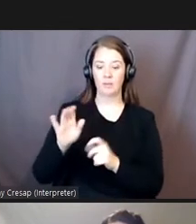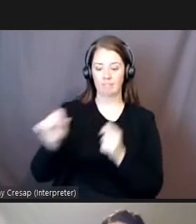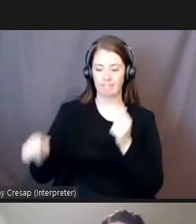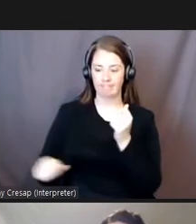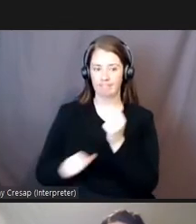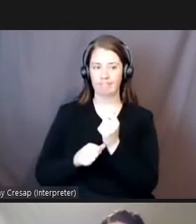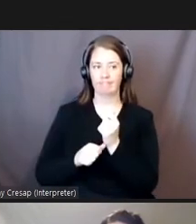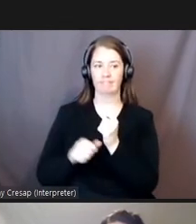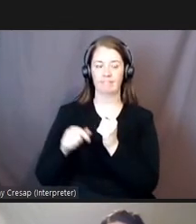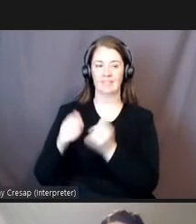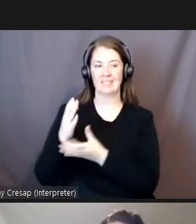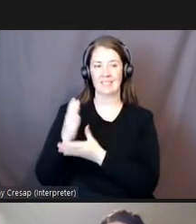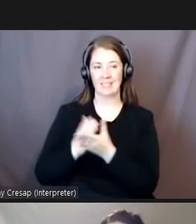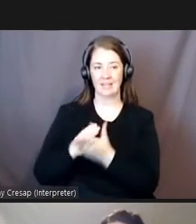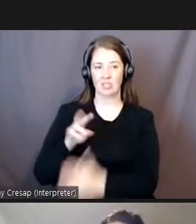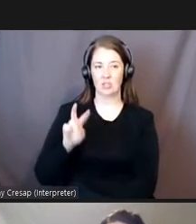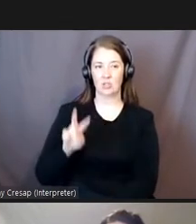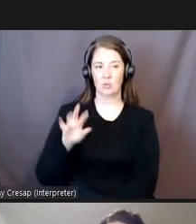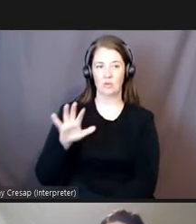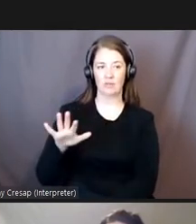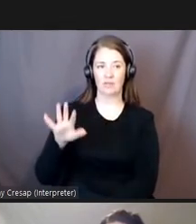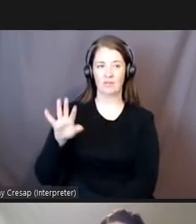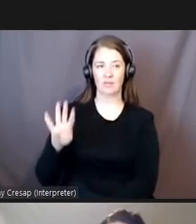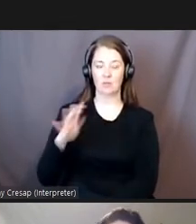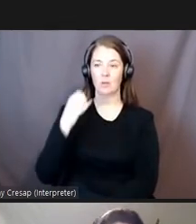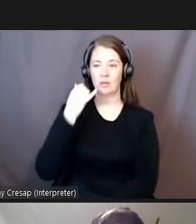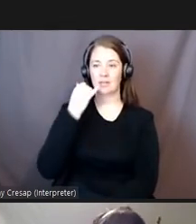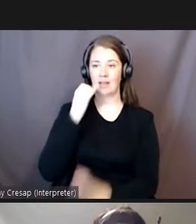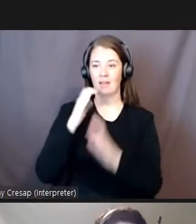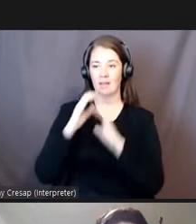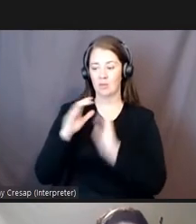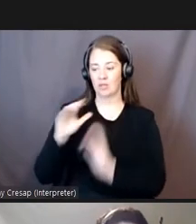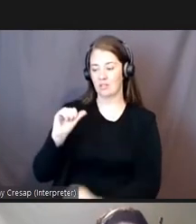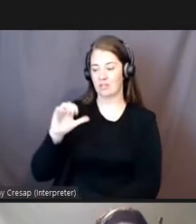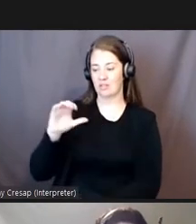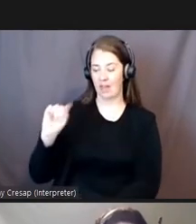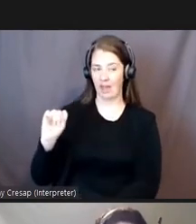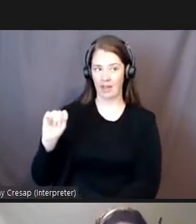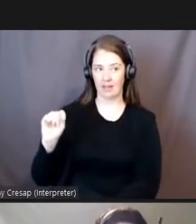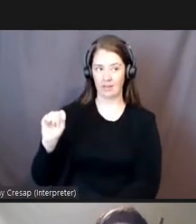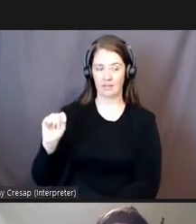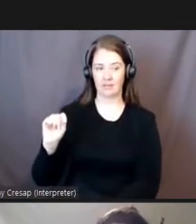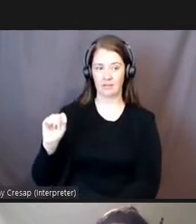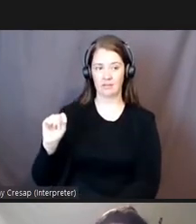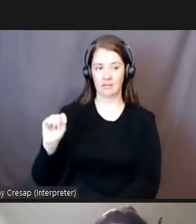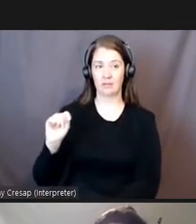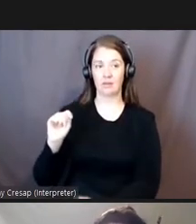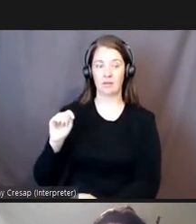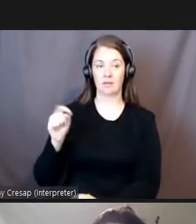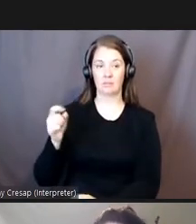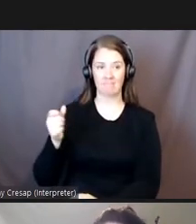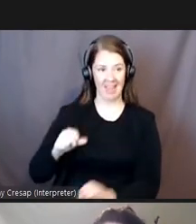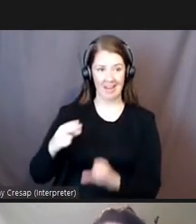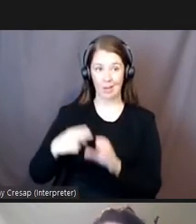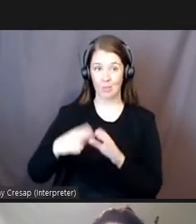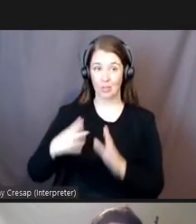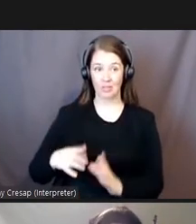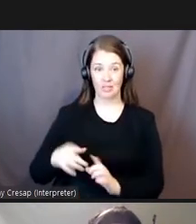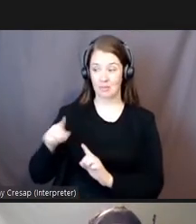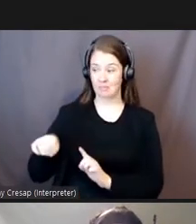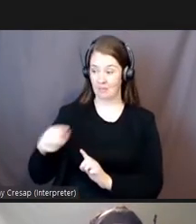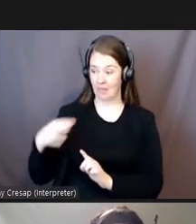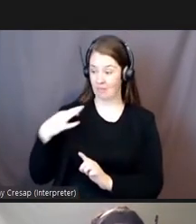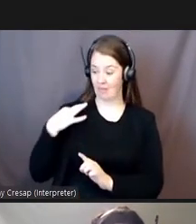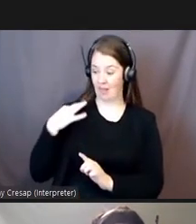authority of Section 254 of the Telecommunications Act, the participants who are eligible to apply are